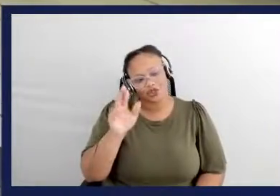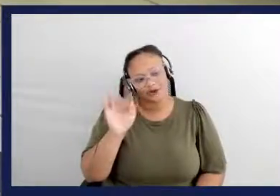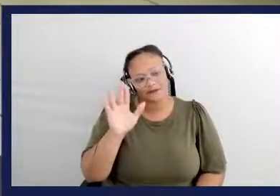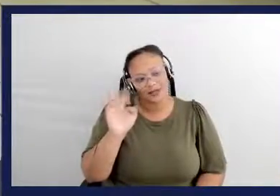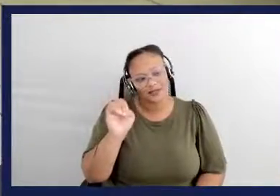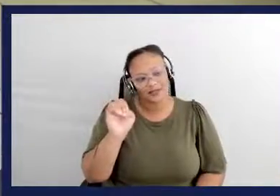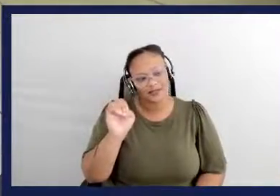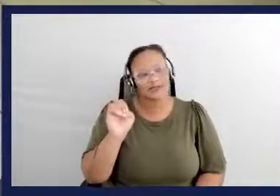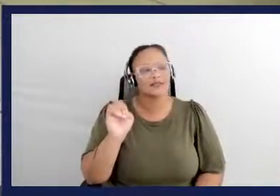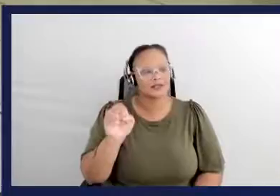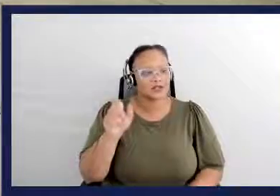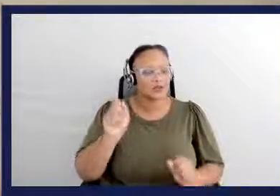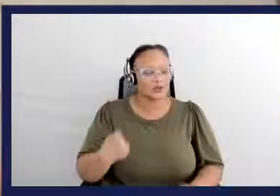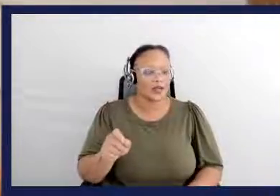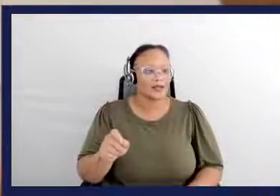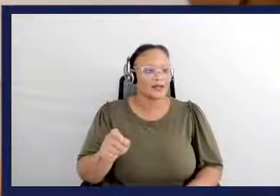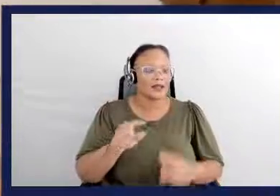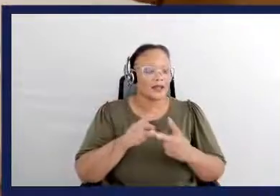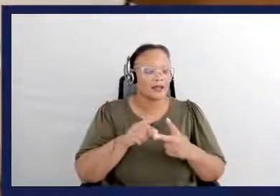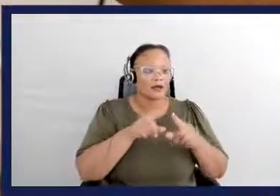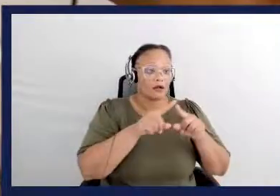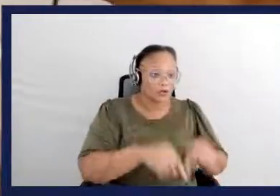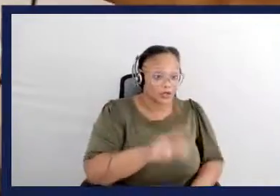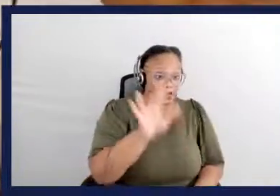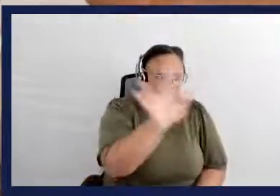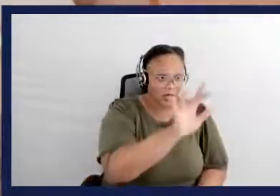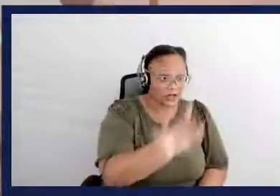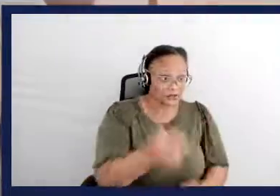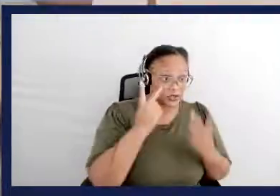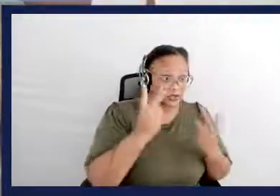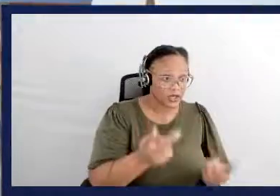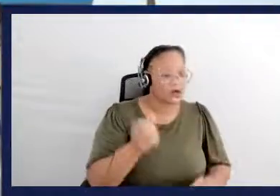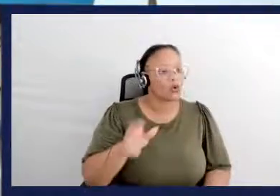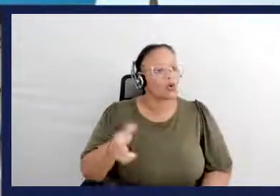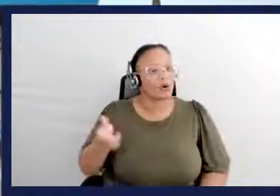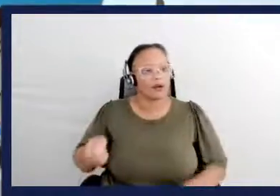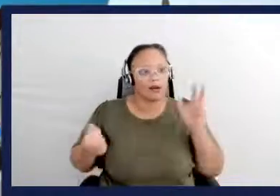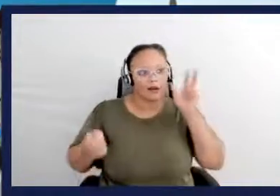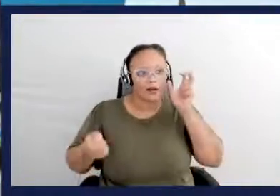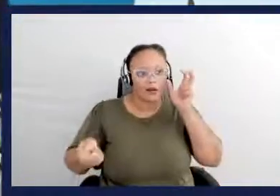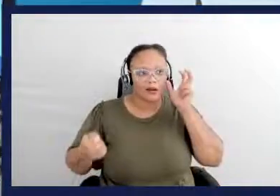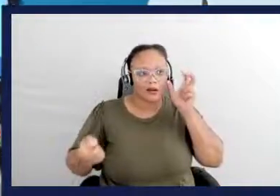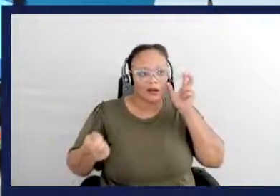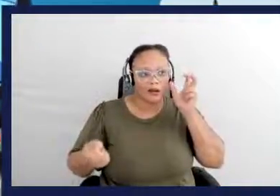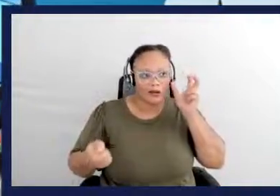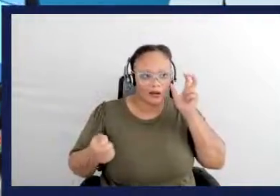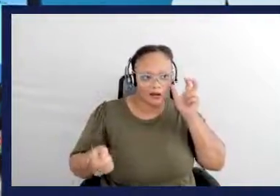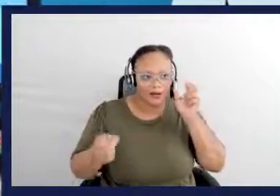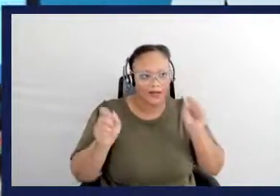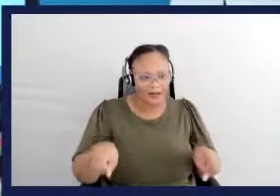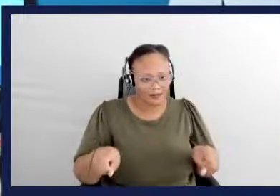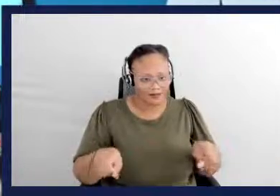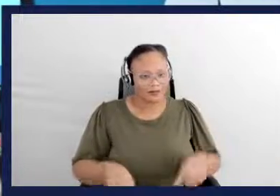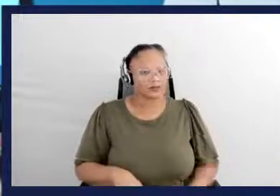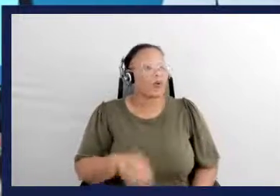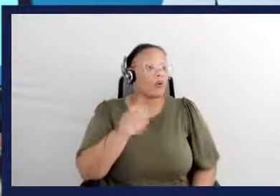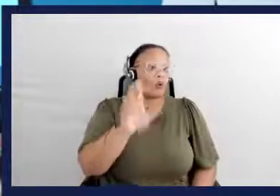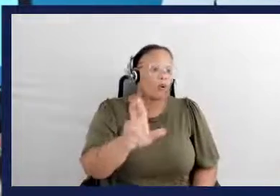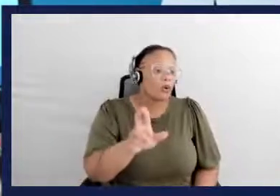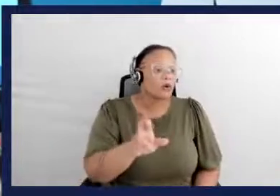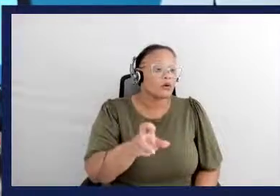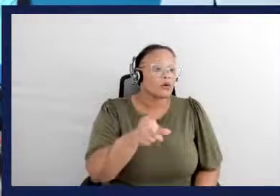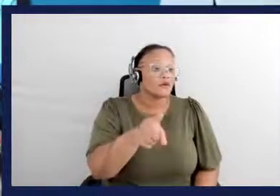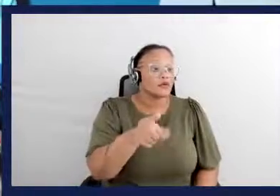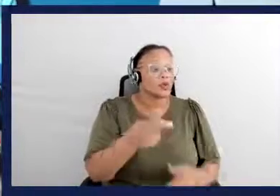using auditory, or these headphones for auditory assistance, and or if a voter brings in their own sip and puff